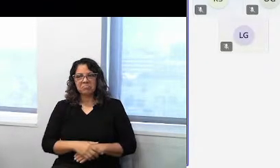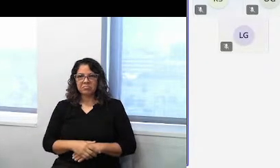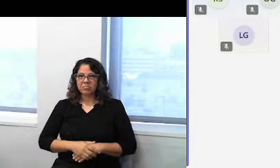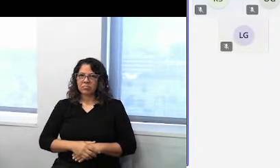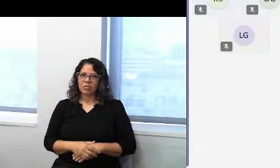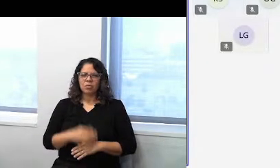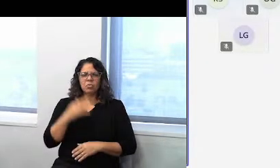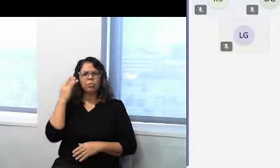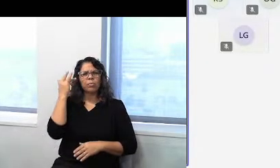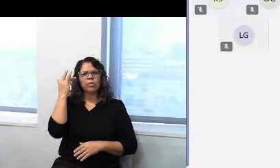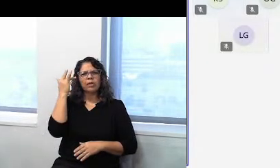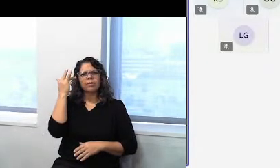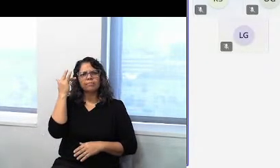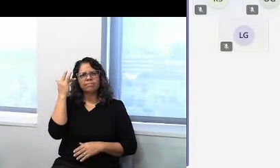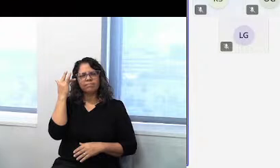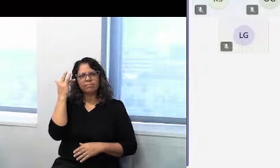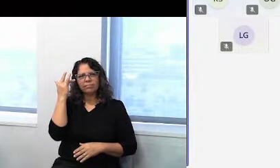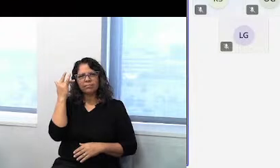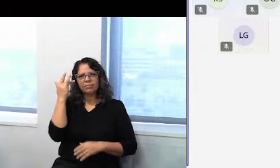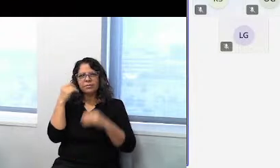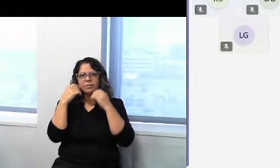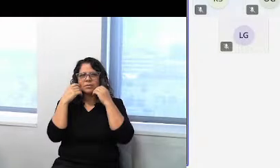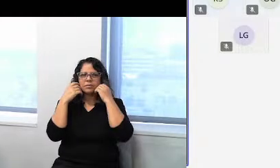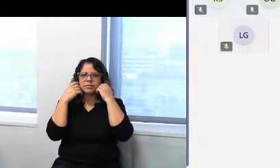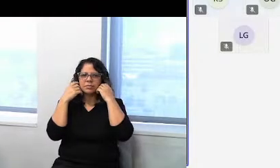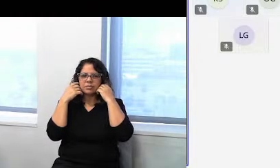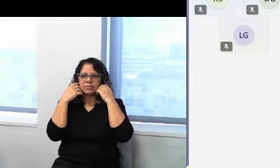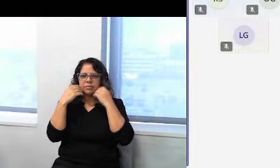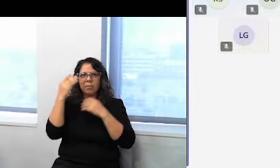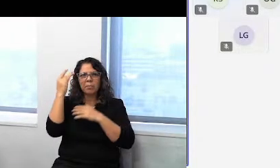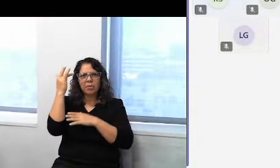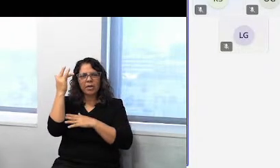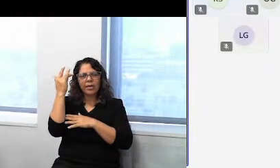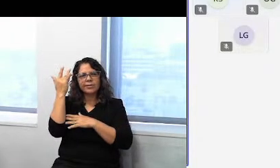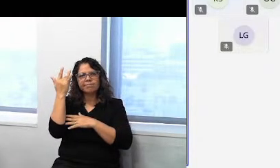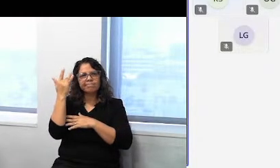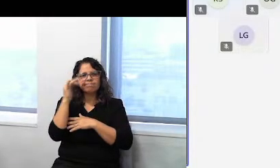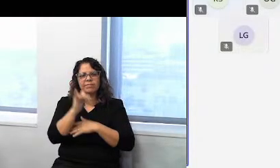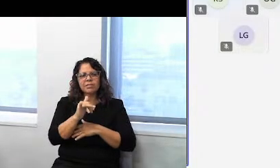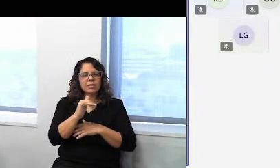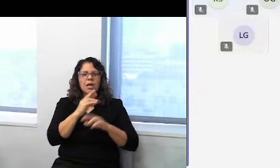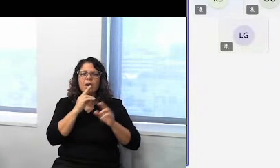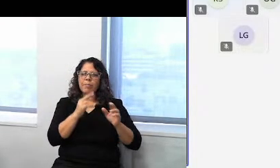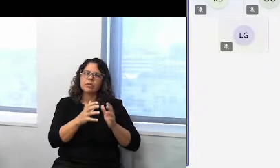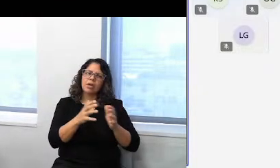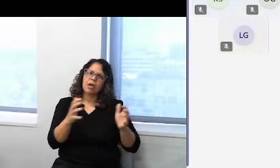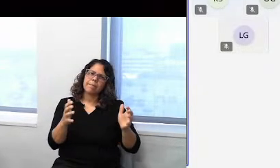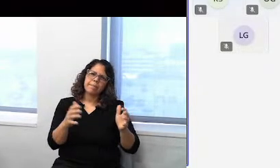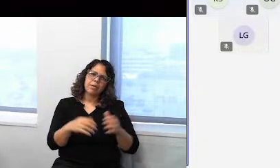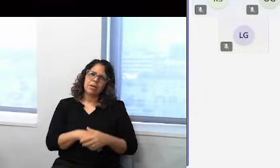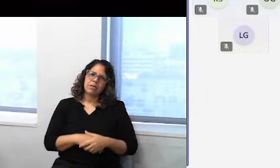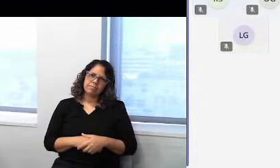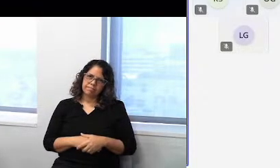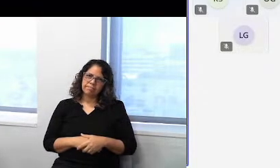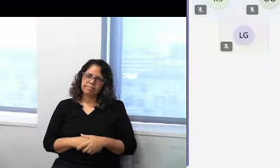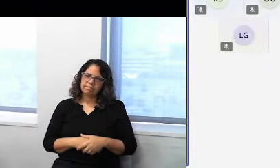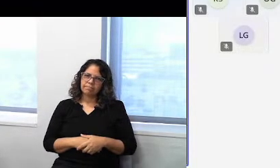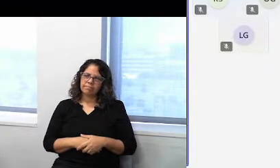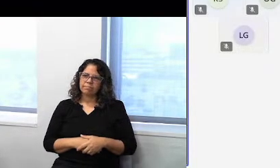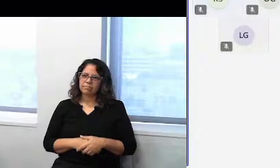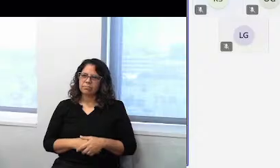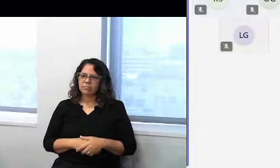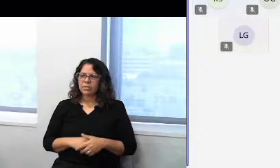statements. We're working on them. Okay, and then in relation to that line of questioning, you also mentioned an example of